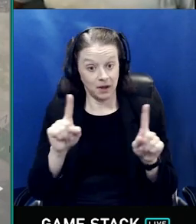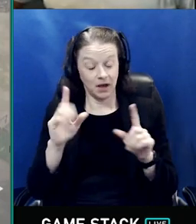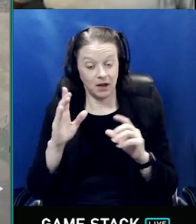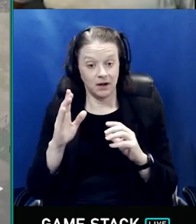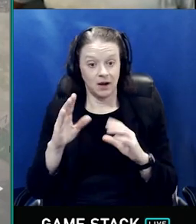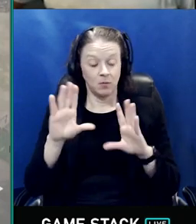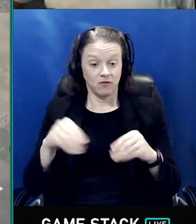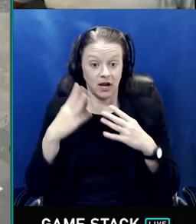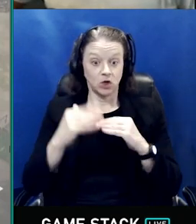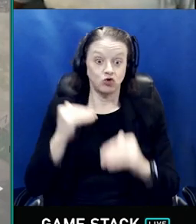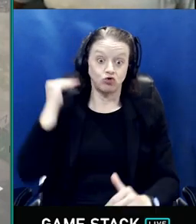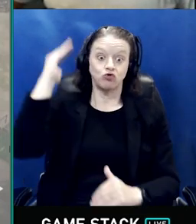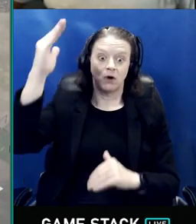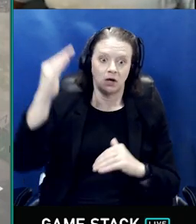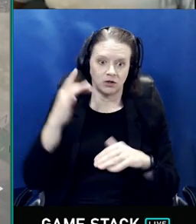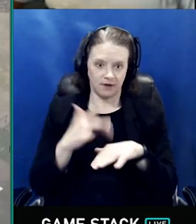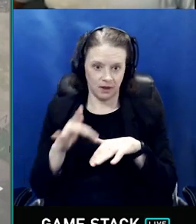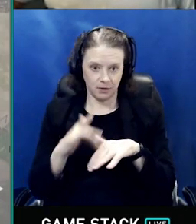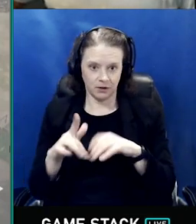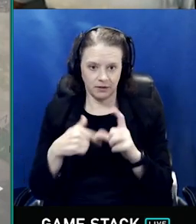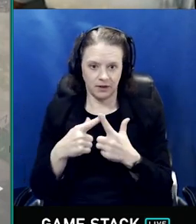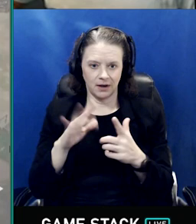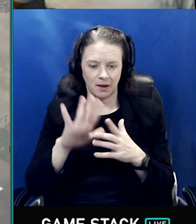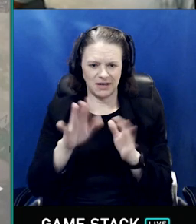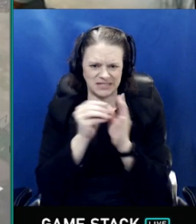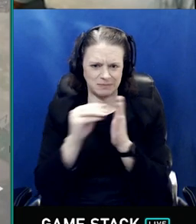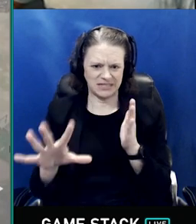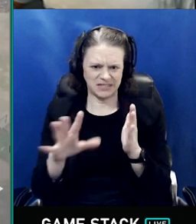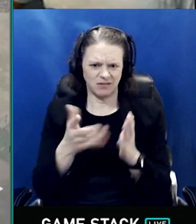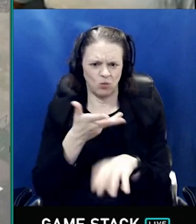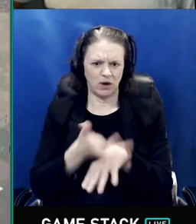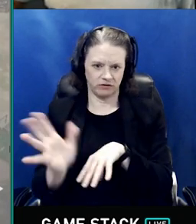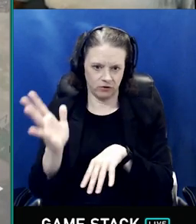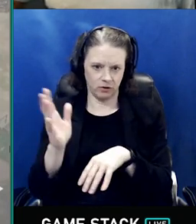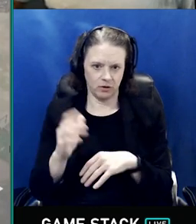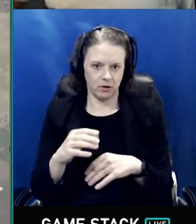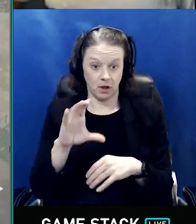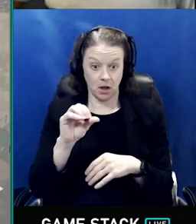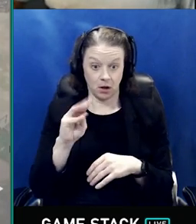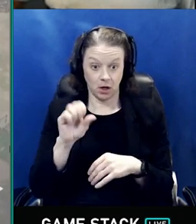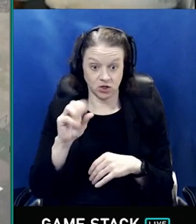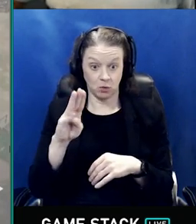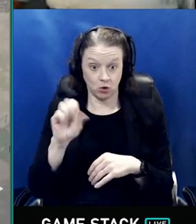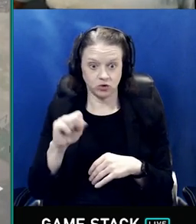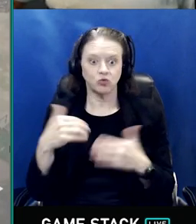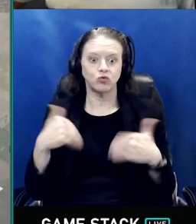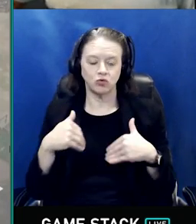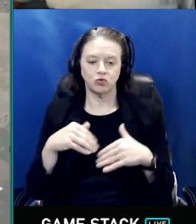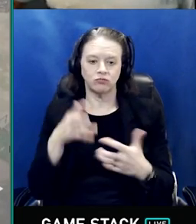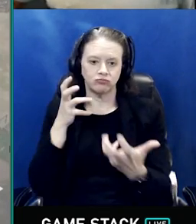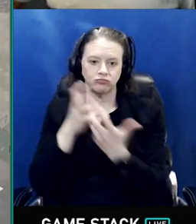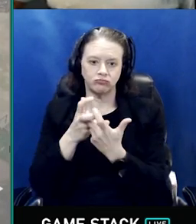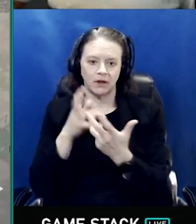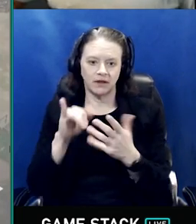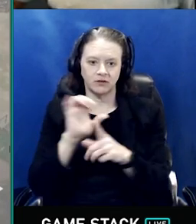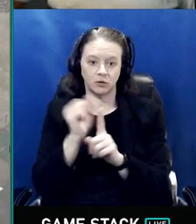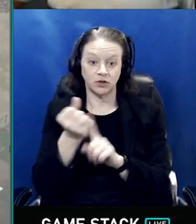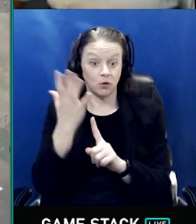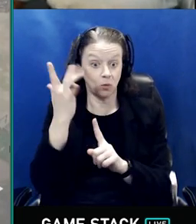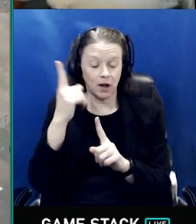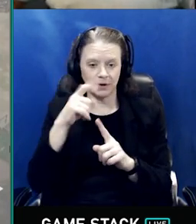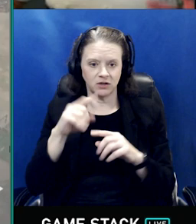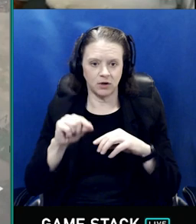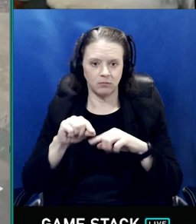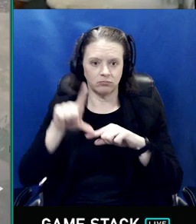hugely expensive and wasteful. And Cosmos is uniquely suited to the scenario, especially with our auto-scale and allowing you to pay